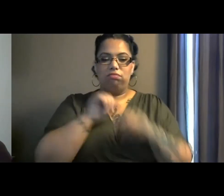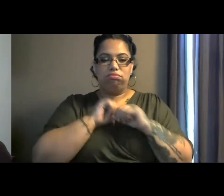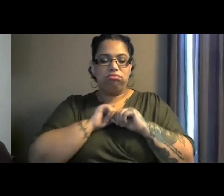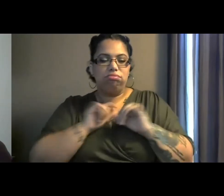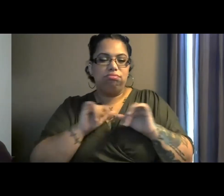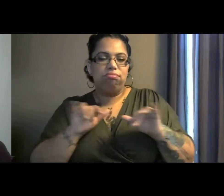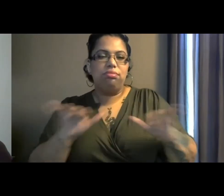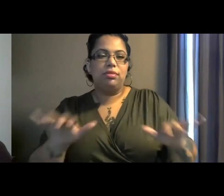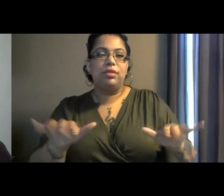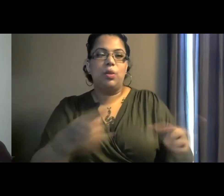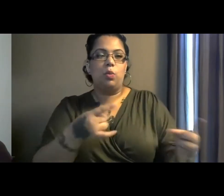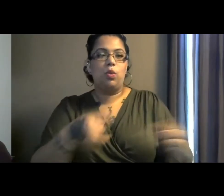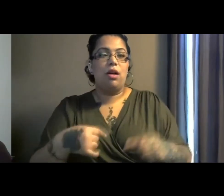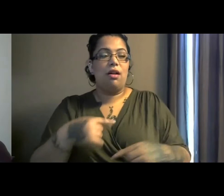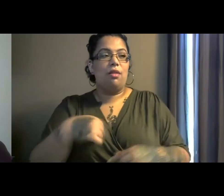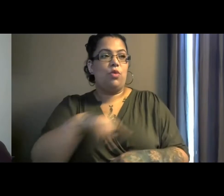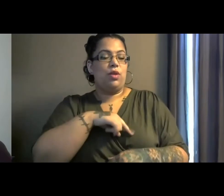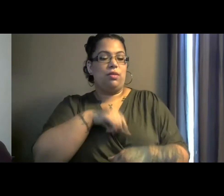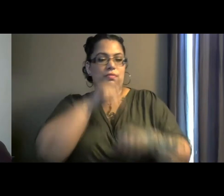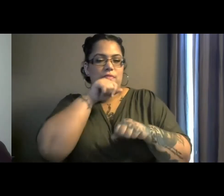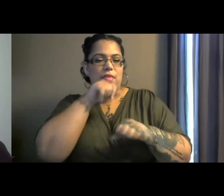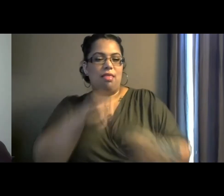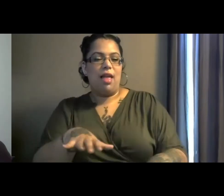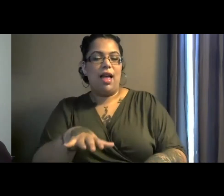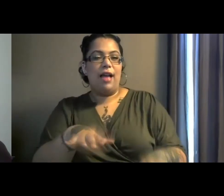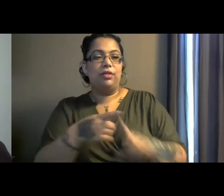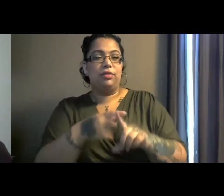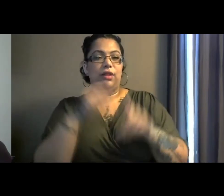the teachings that comes through our beloved minister.